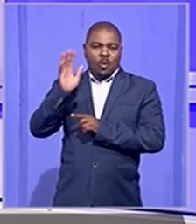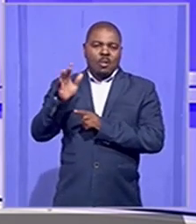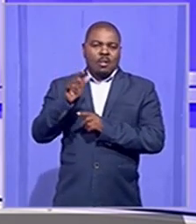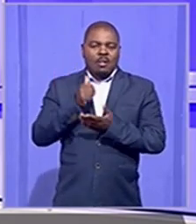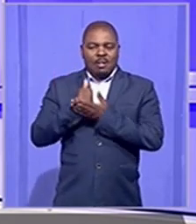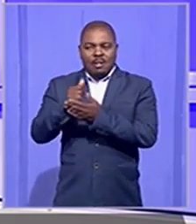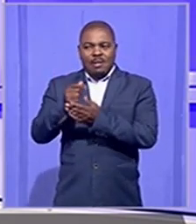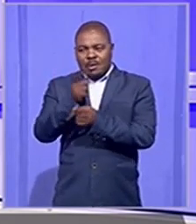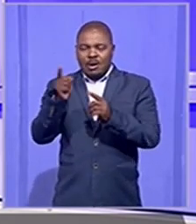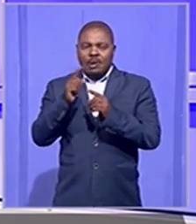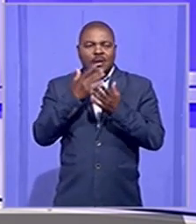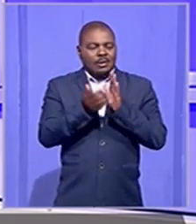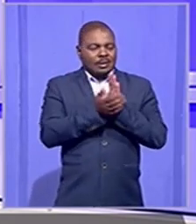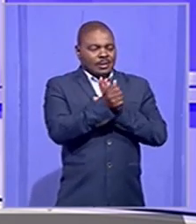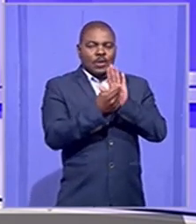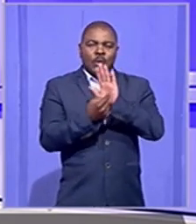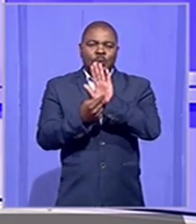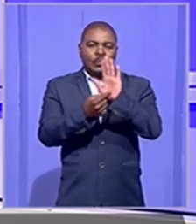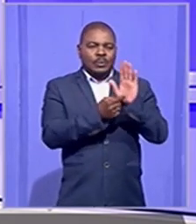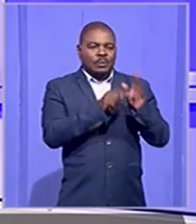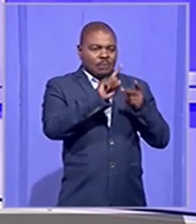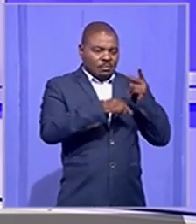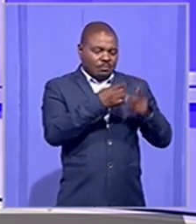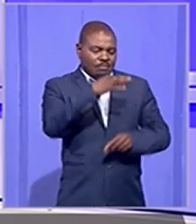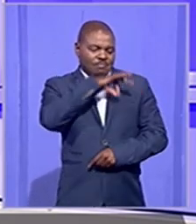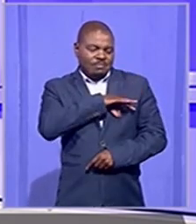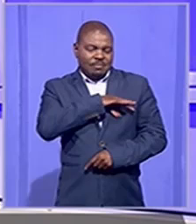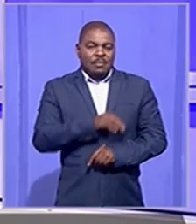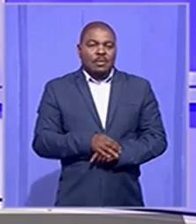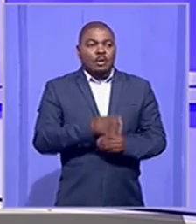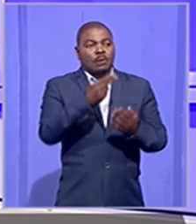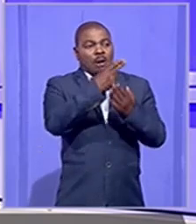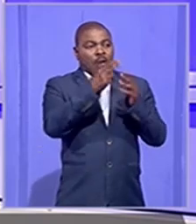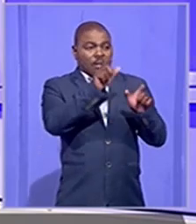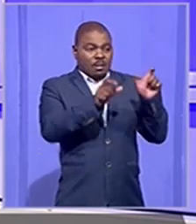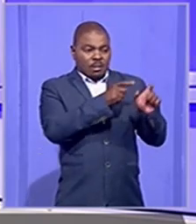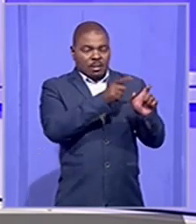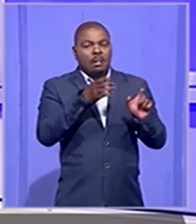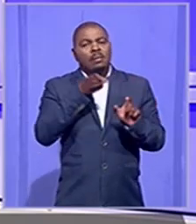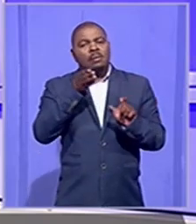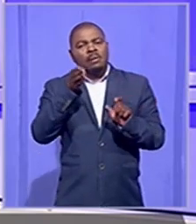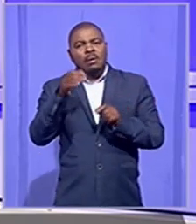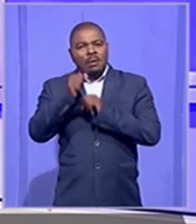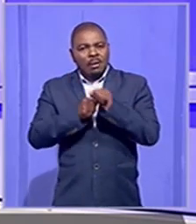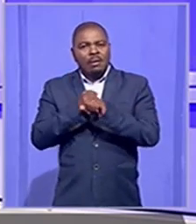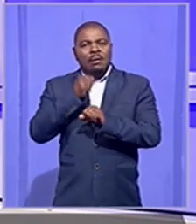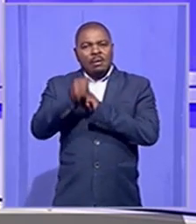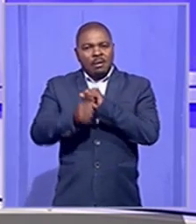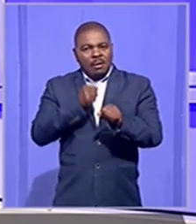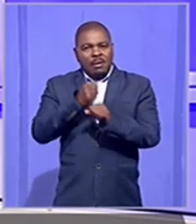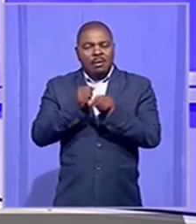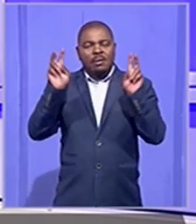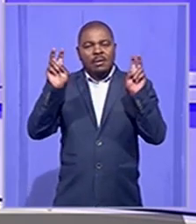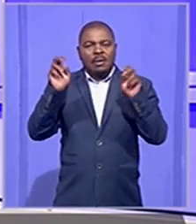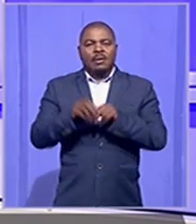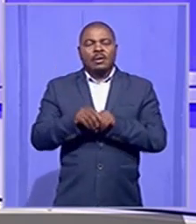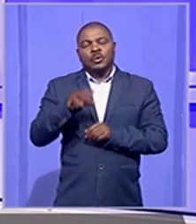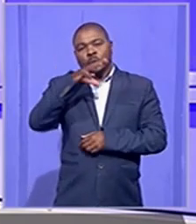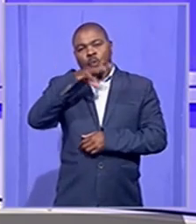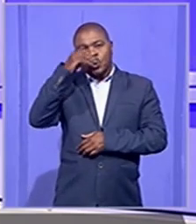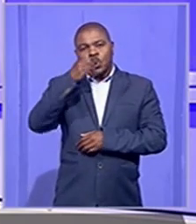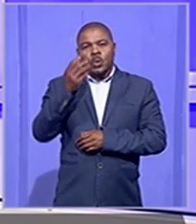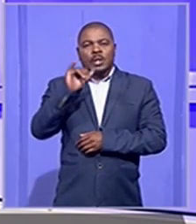go supa bokgoni jwa bone le go ba tsenyetsa lotseno. Bataki bano ba tsenetse tiragalo ya ngwaga le ngwaga e itsegeng ka Soul Infusion